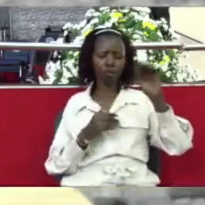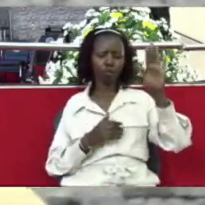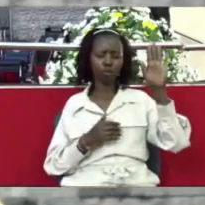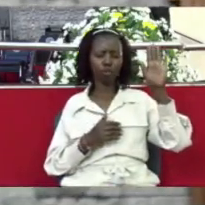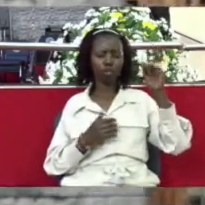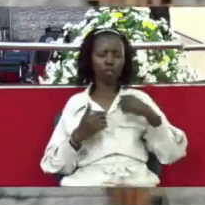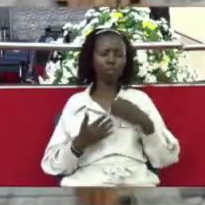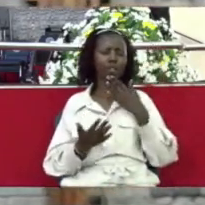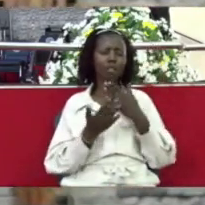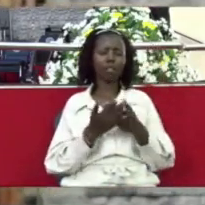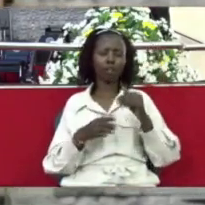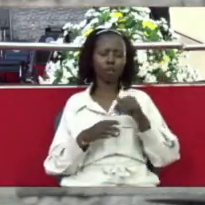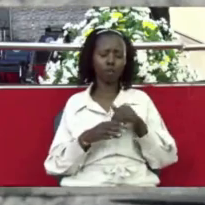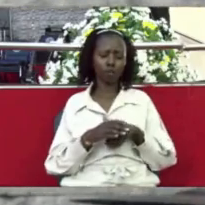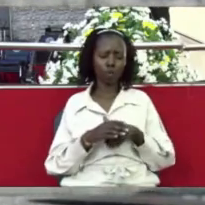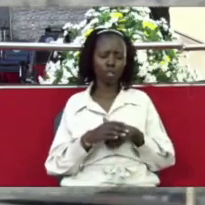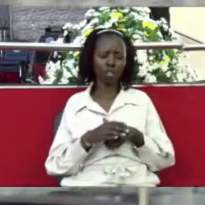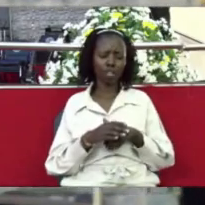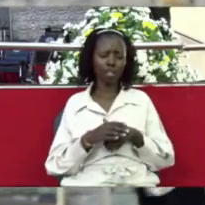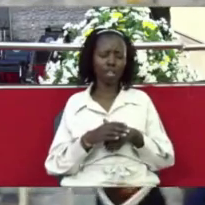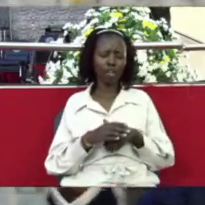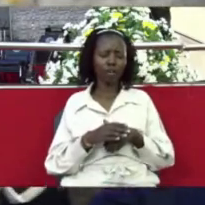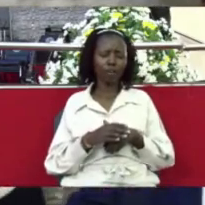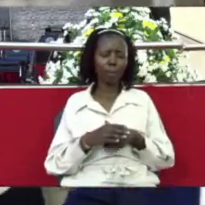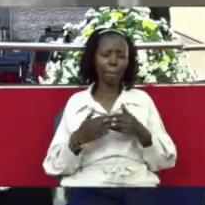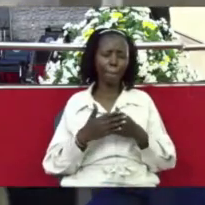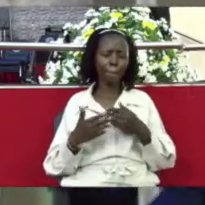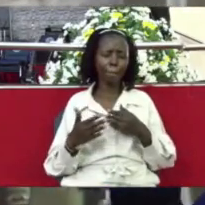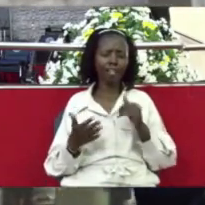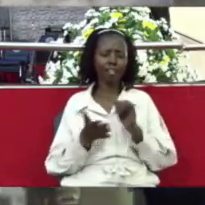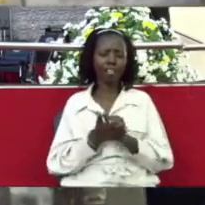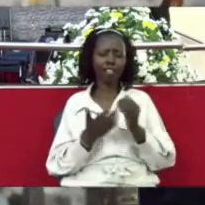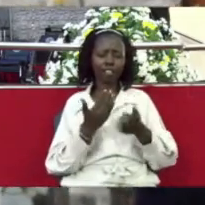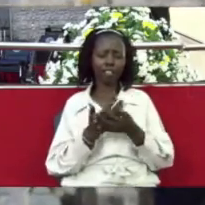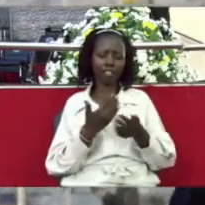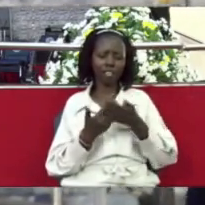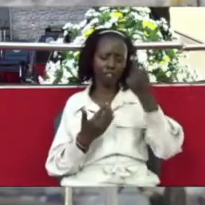I thank you in advance that you're going to take care of my house.